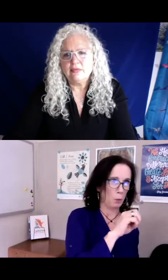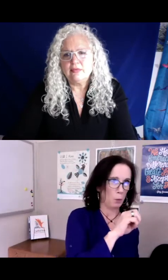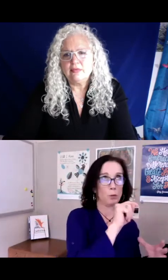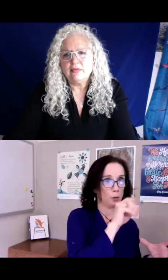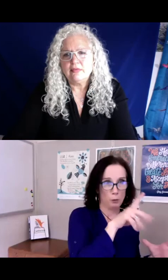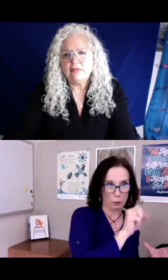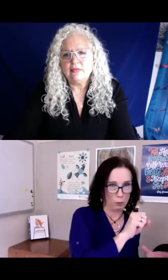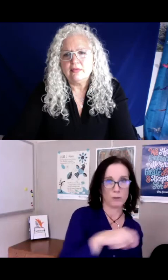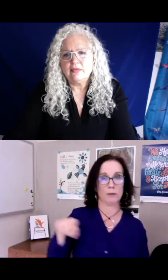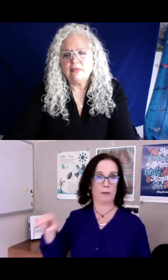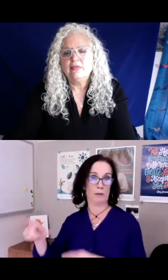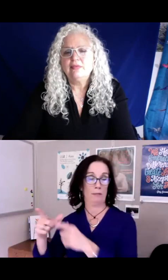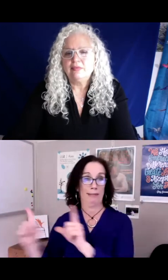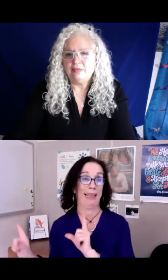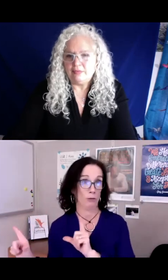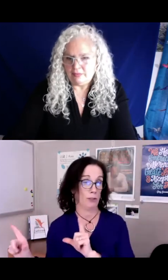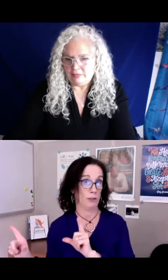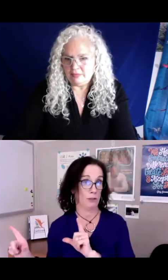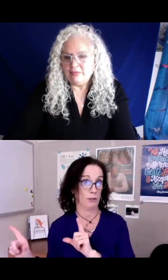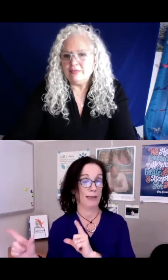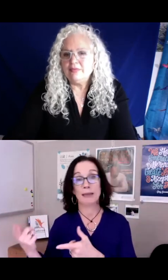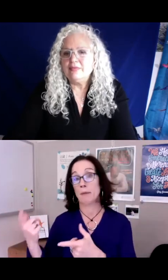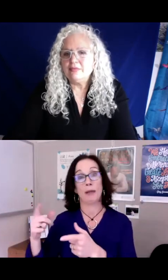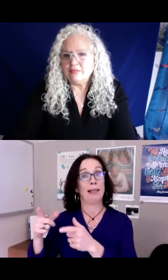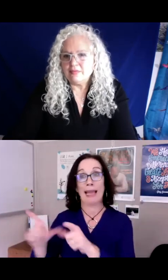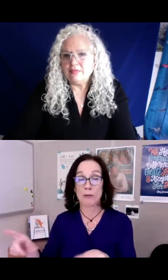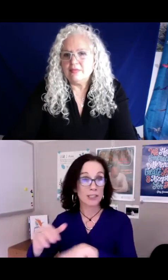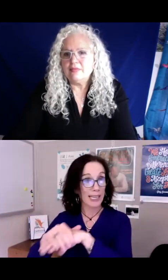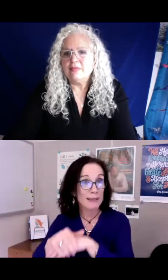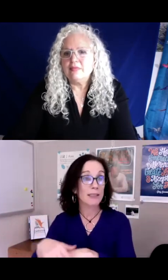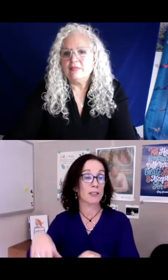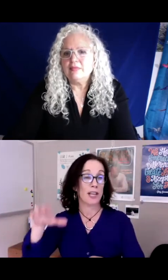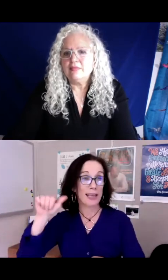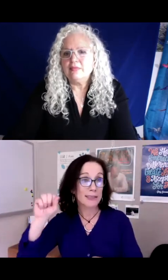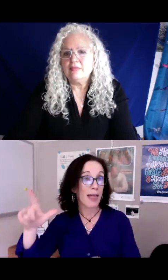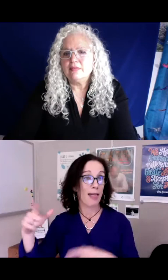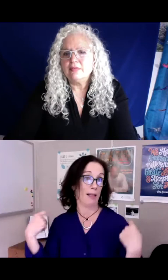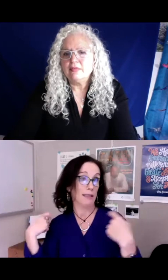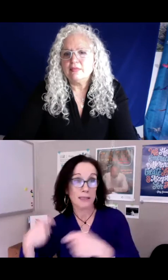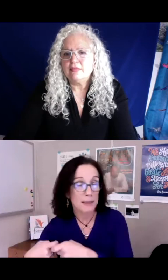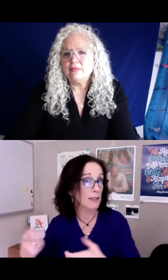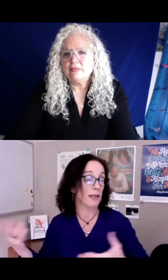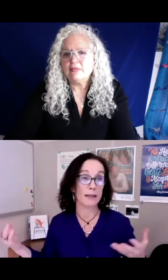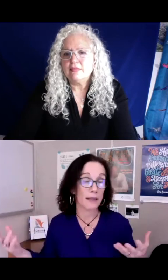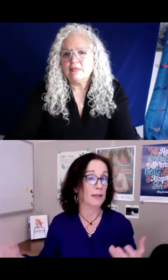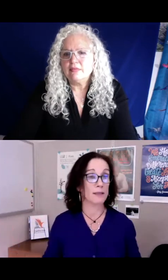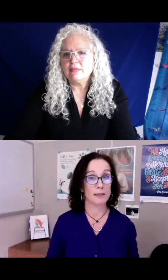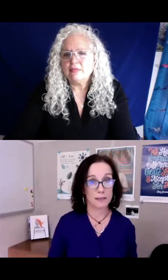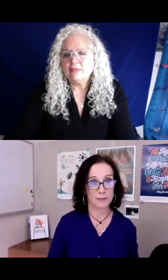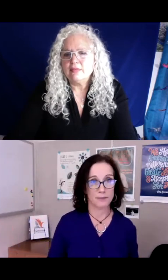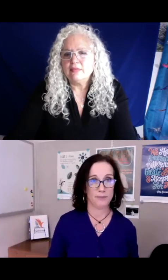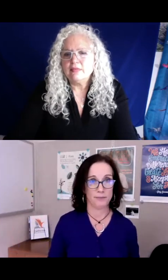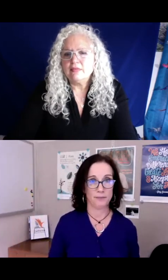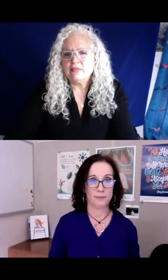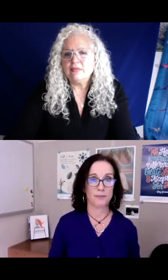the difference is between communication modes and tools and actual language. Language is English, ASL,